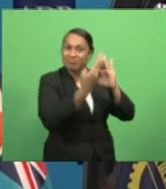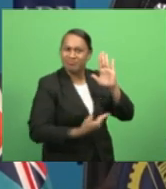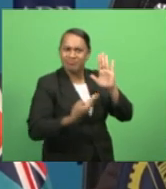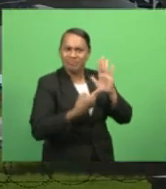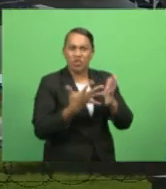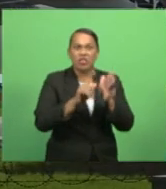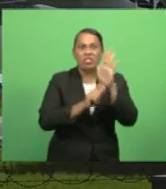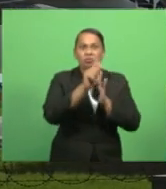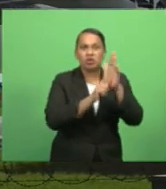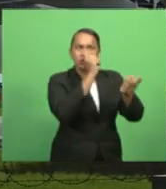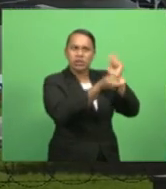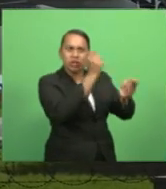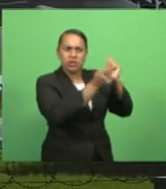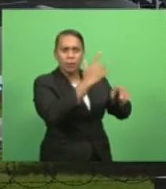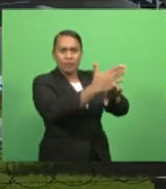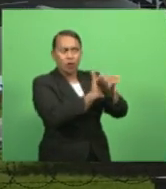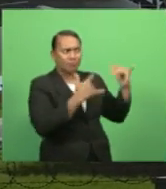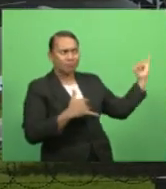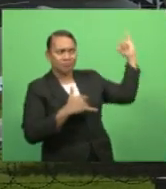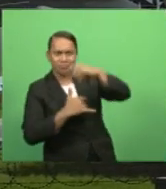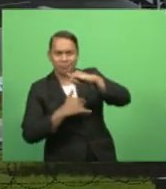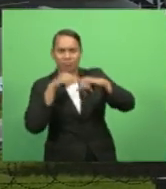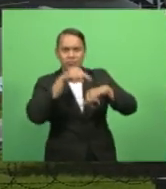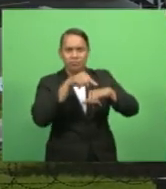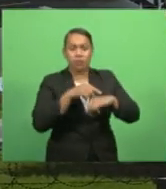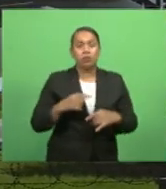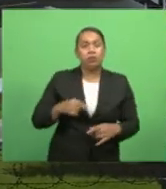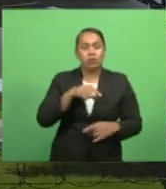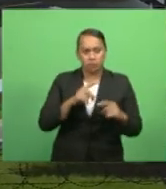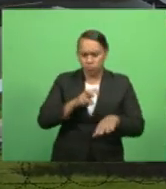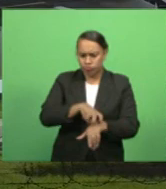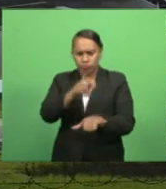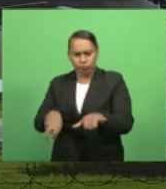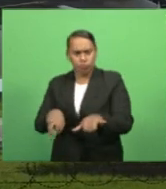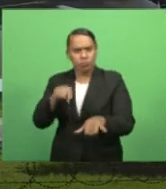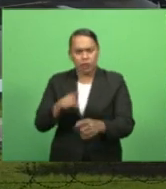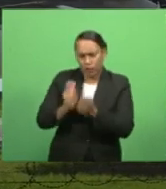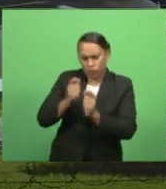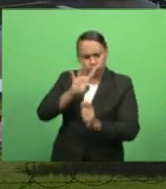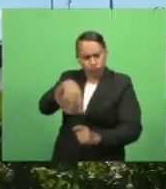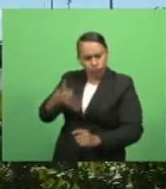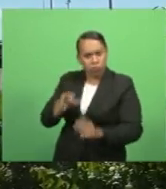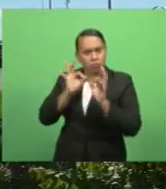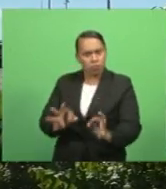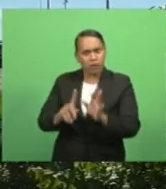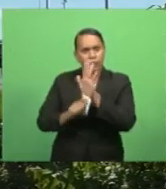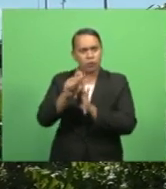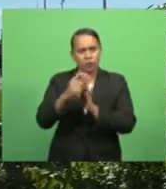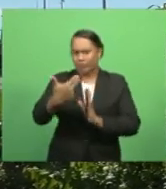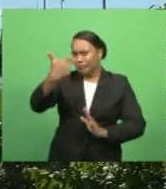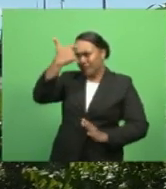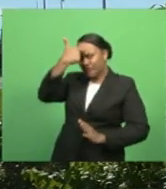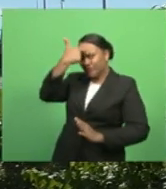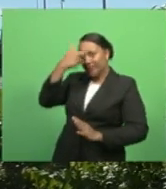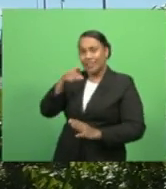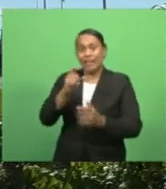on the plane. When they get off here, there could be another test there. So what happens, for example, if a person, does